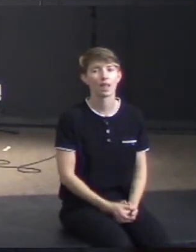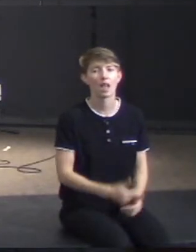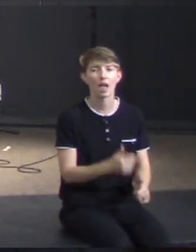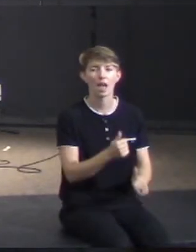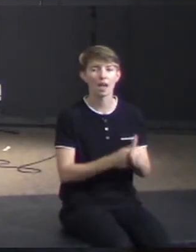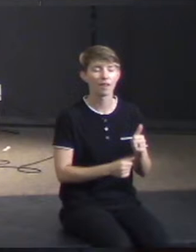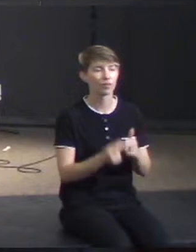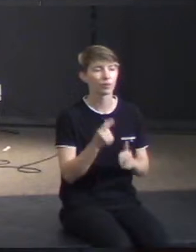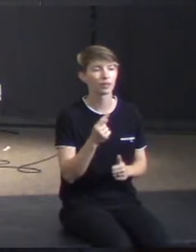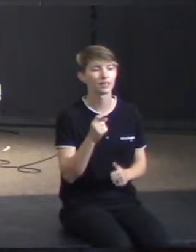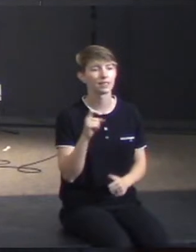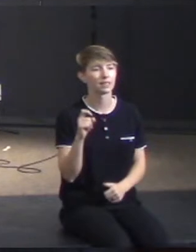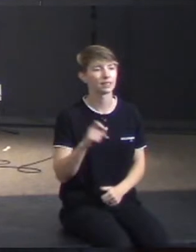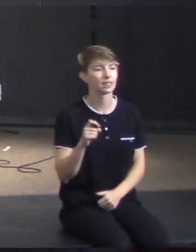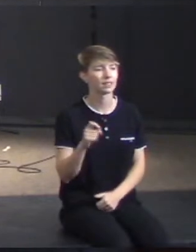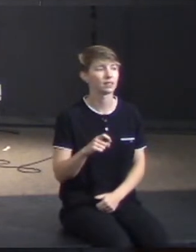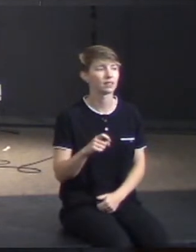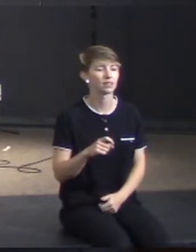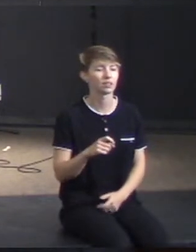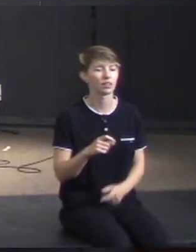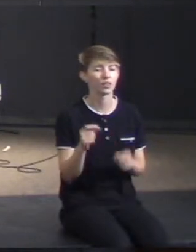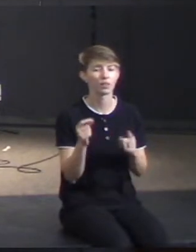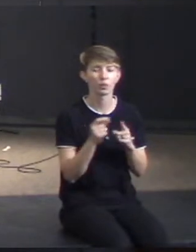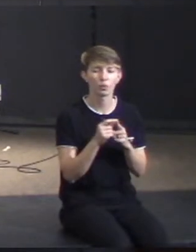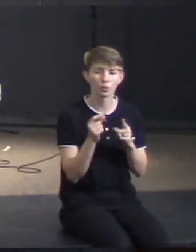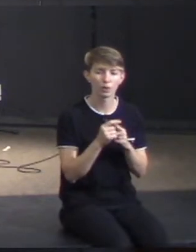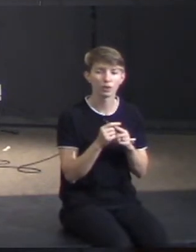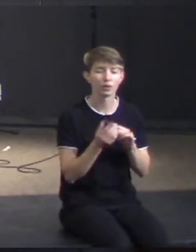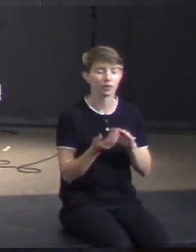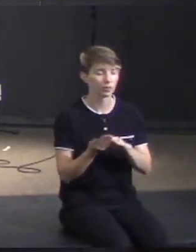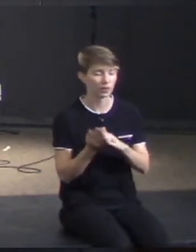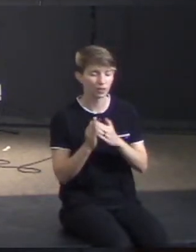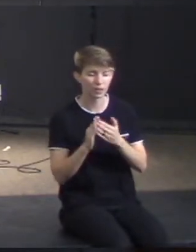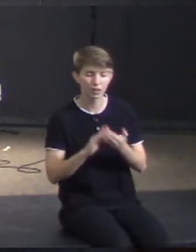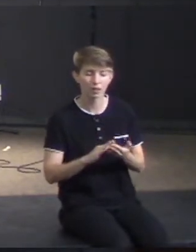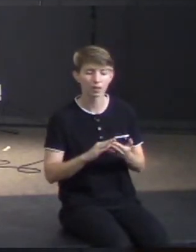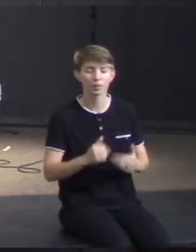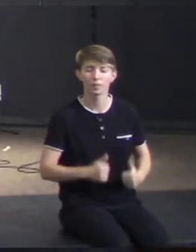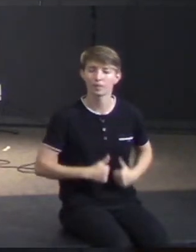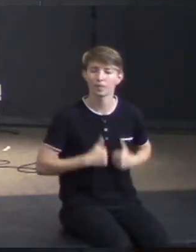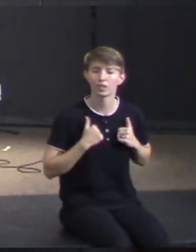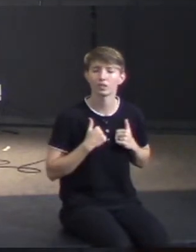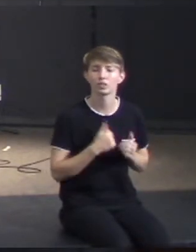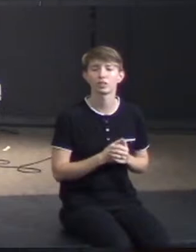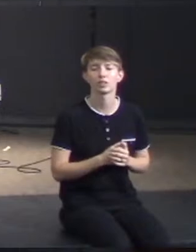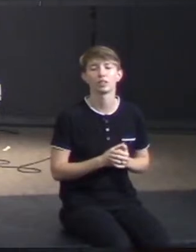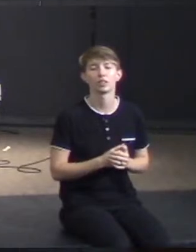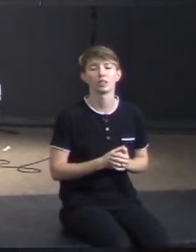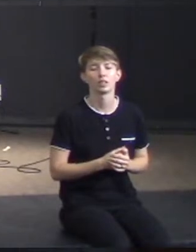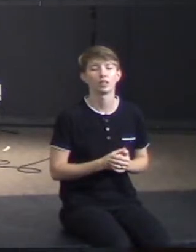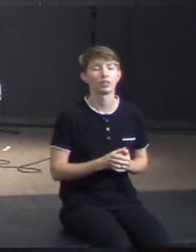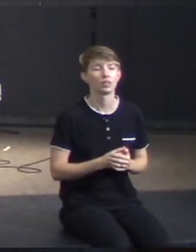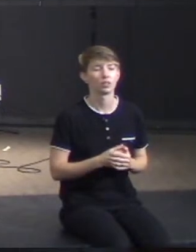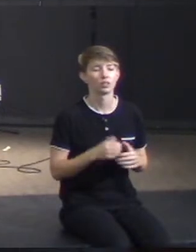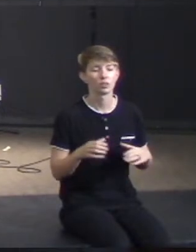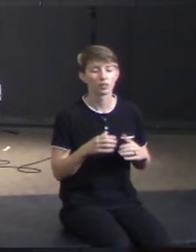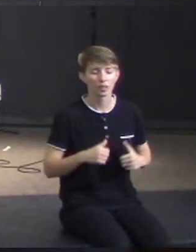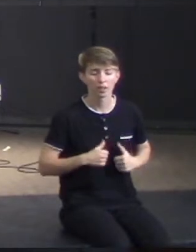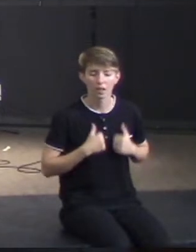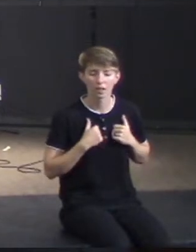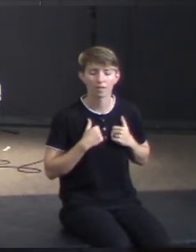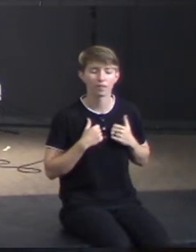Everyone needs the Word becoming flesh and doing life among them.